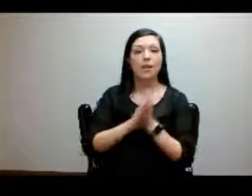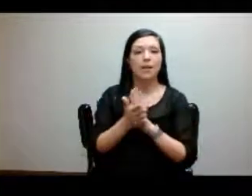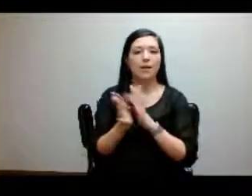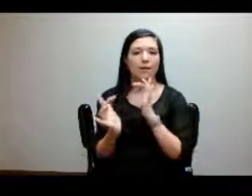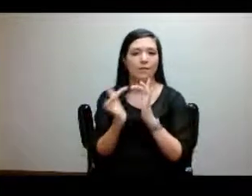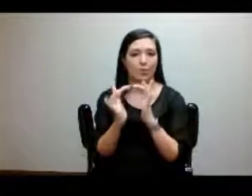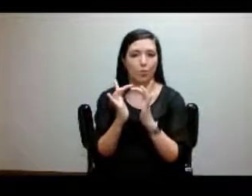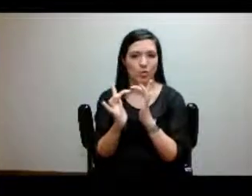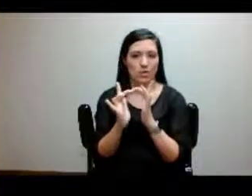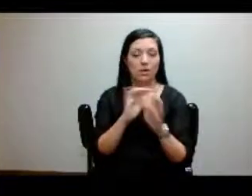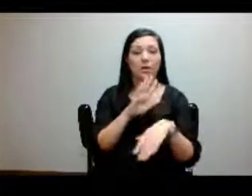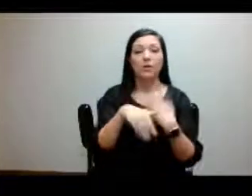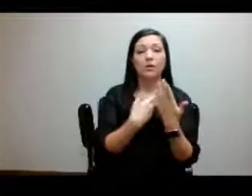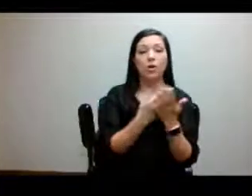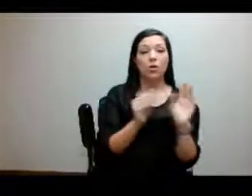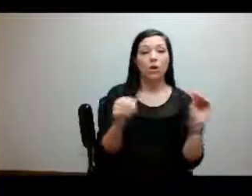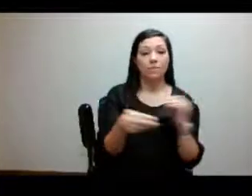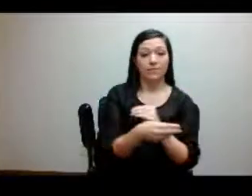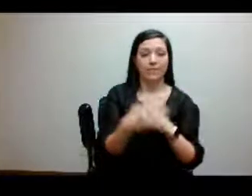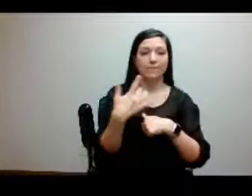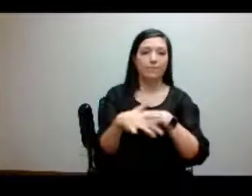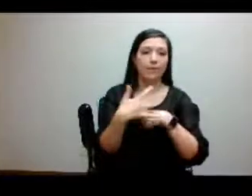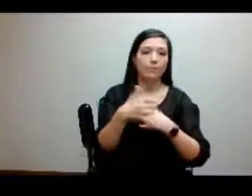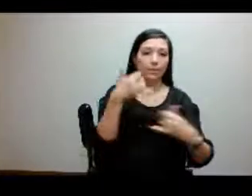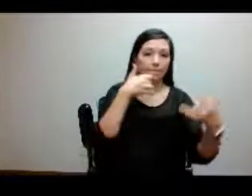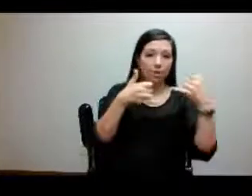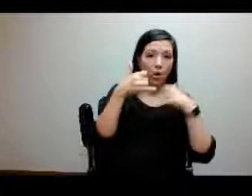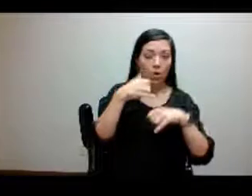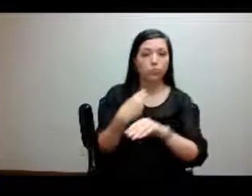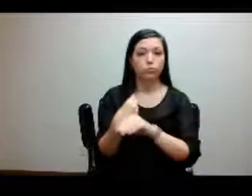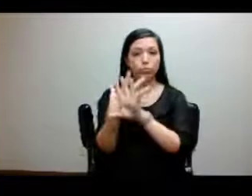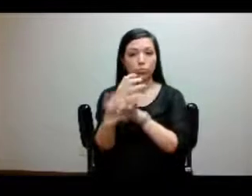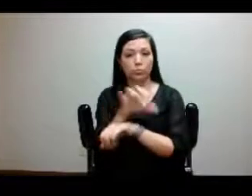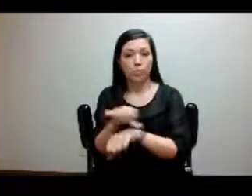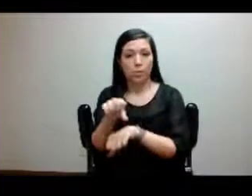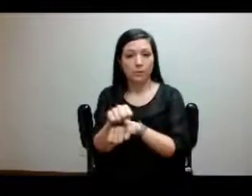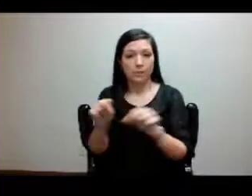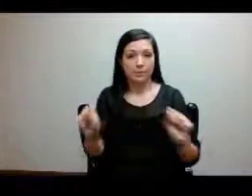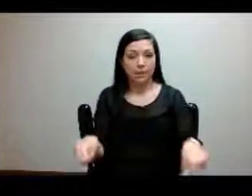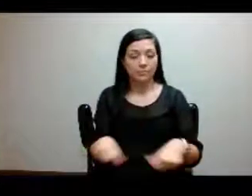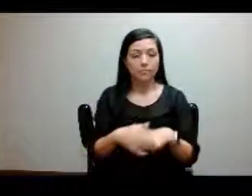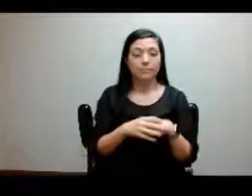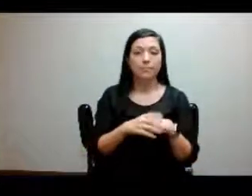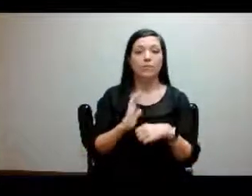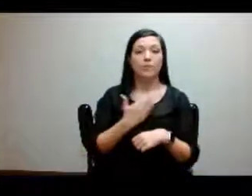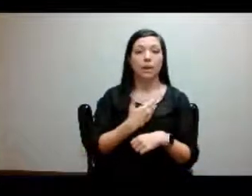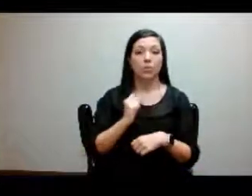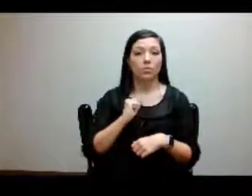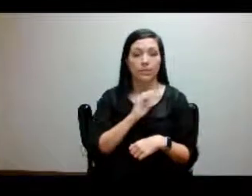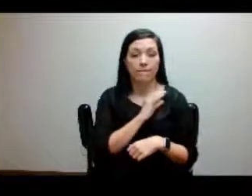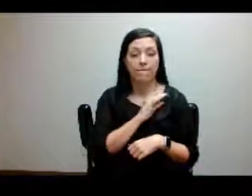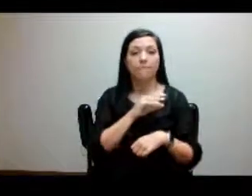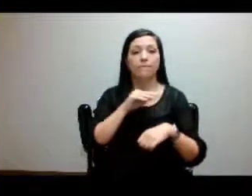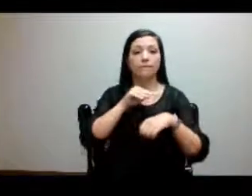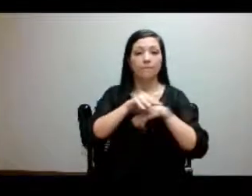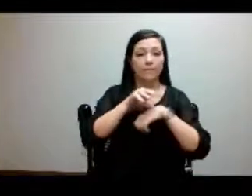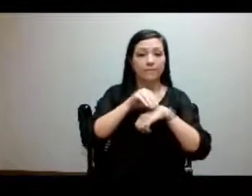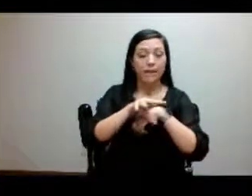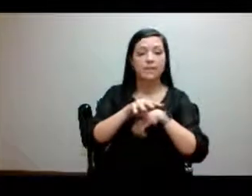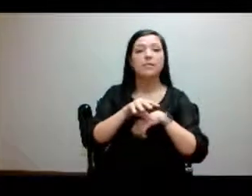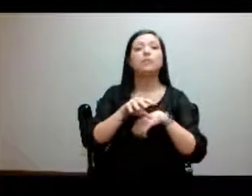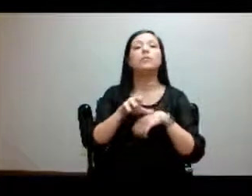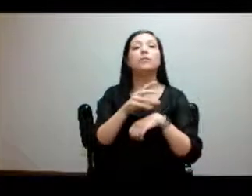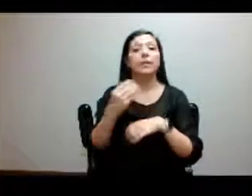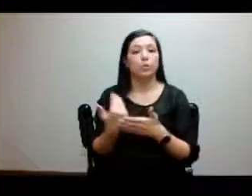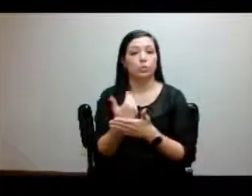all offices are available by phone, and video appointments can be set up too. Our staff and advising and counseling and the